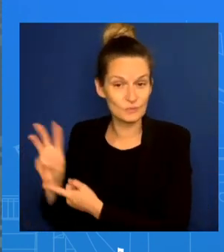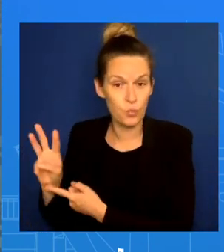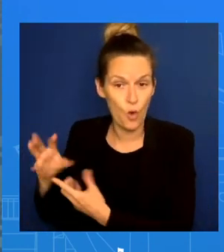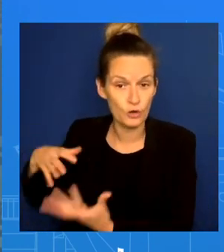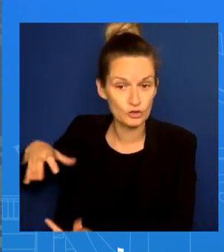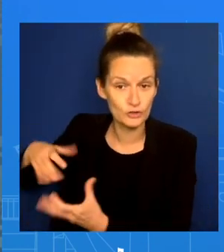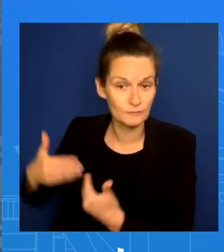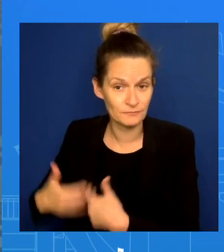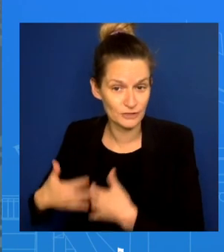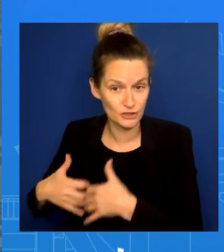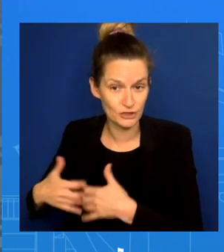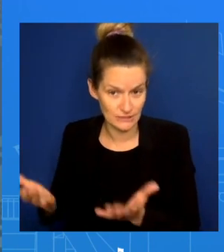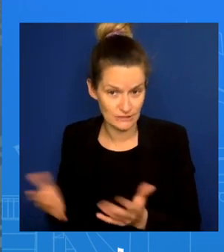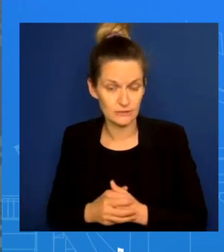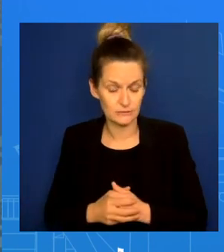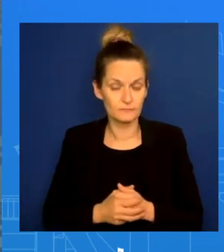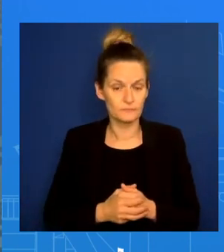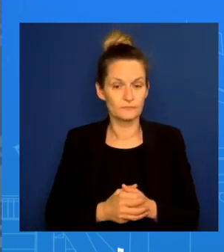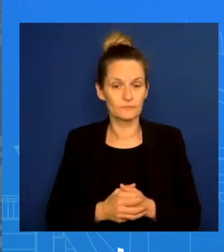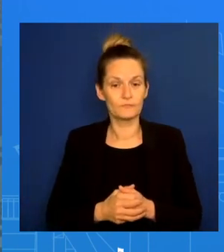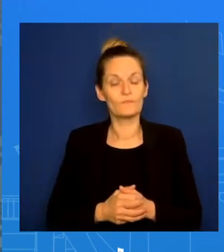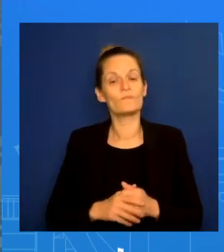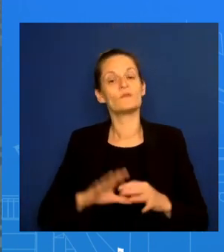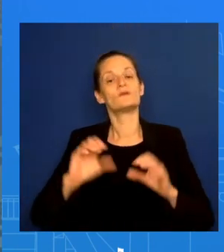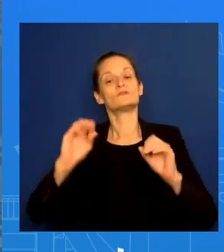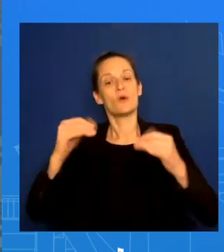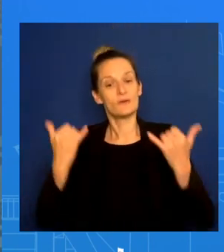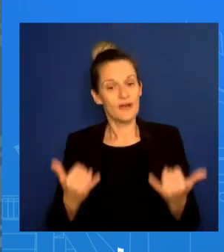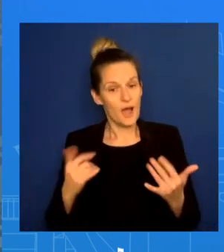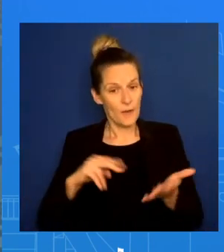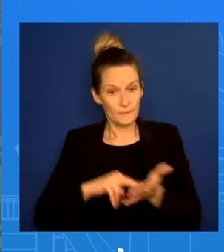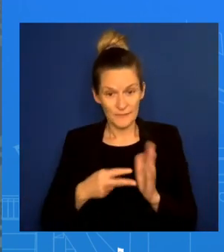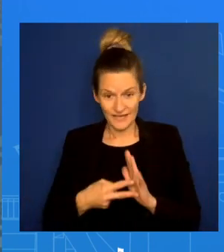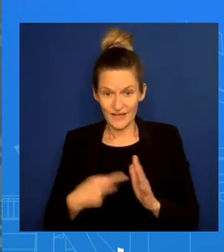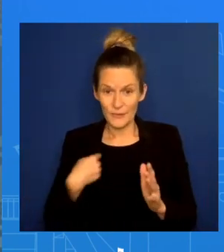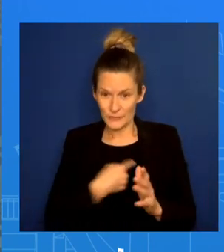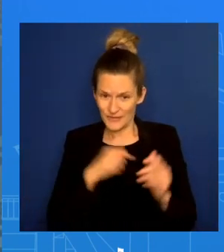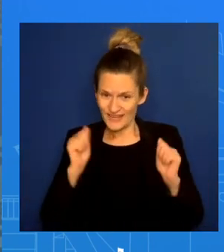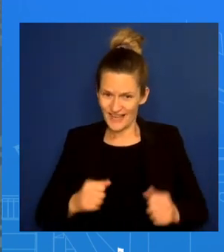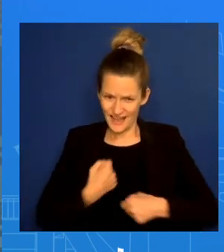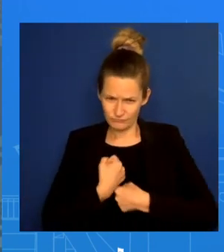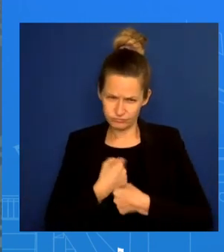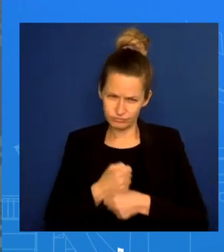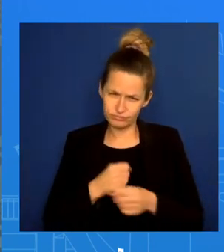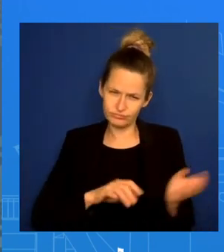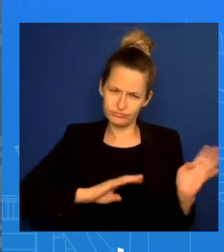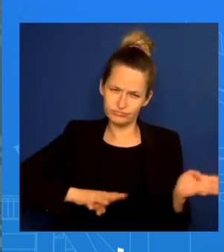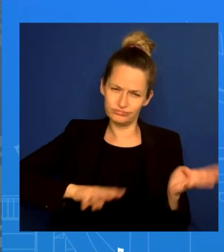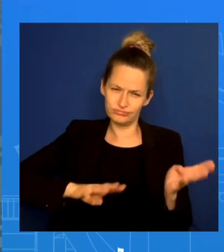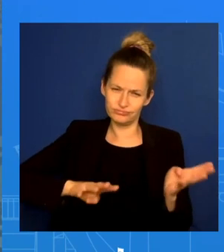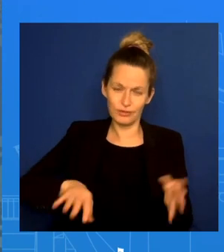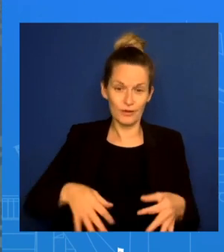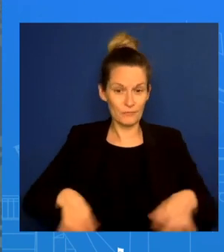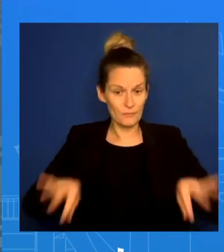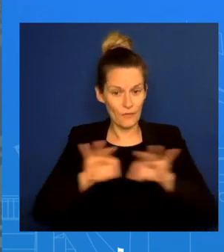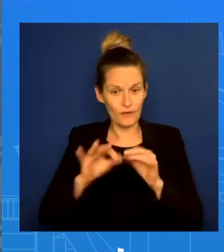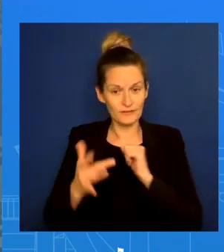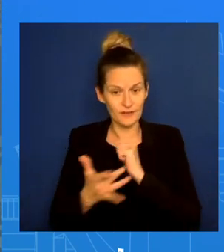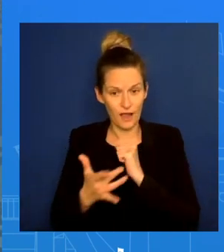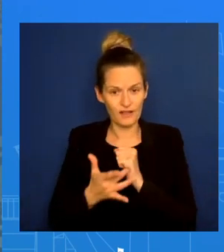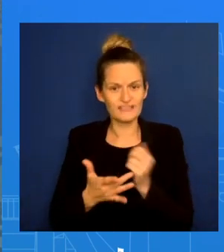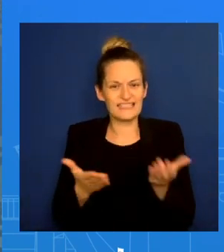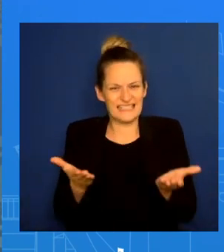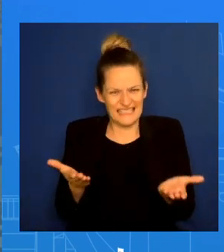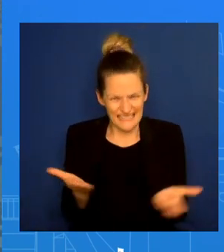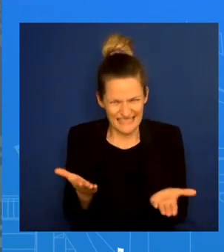able to make these critical technologies at home. Next, the bill will go over to the House, as you all know, for a vote, and then